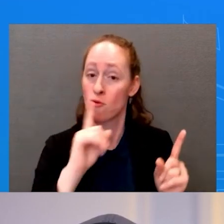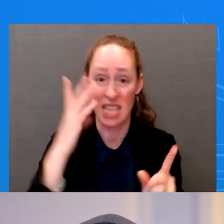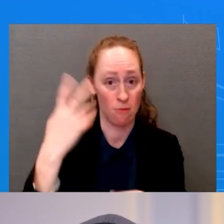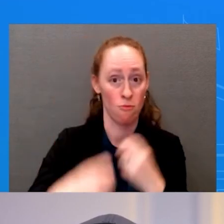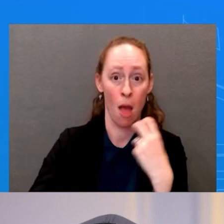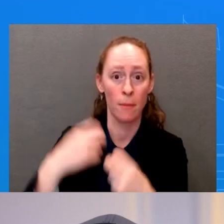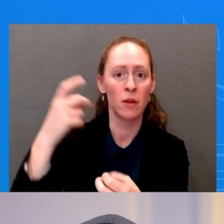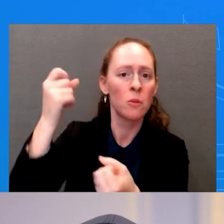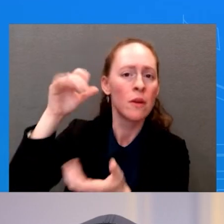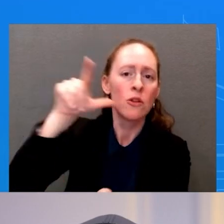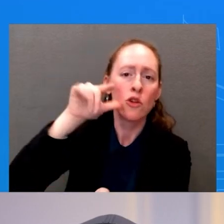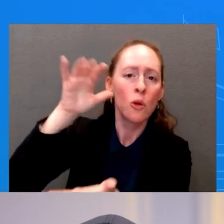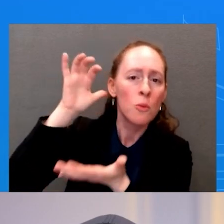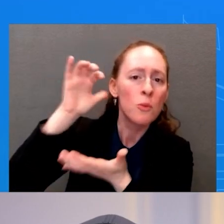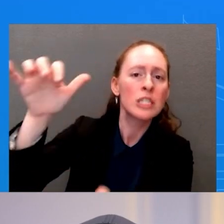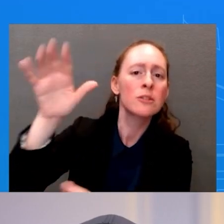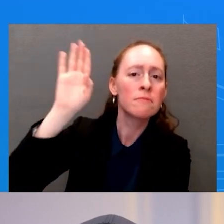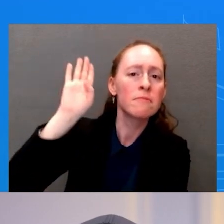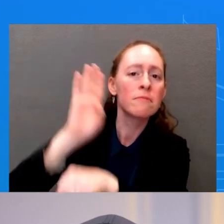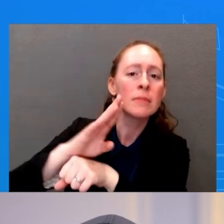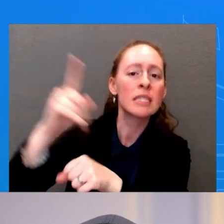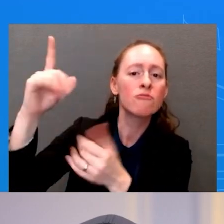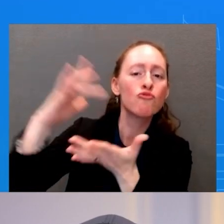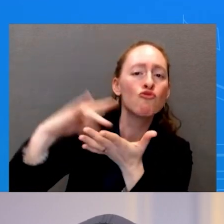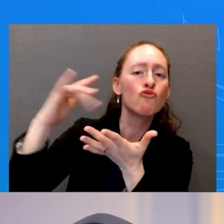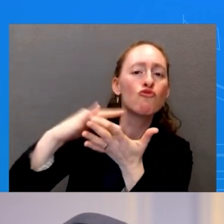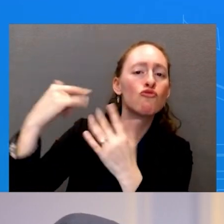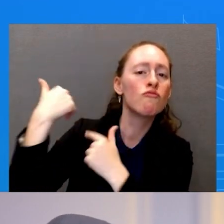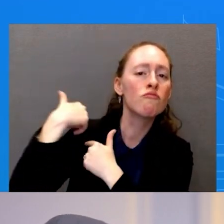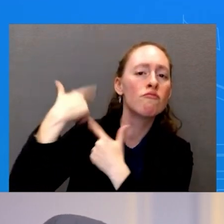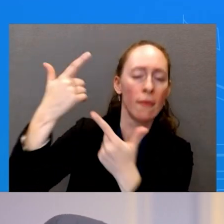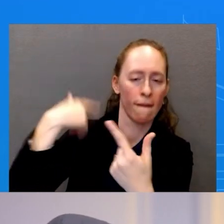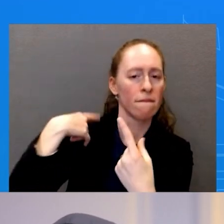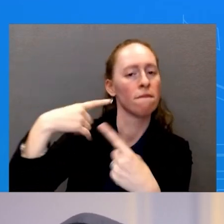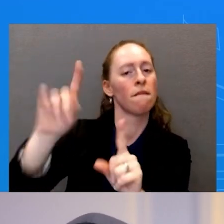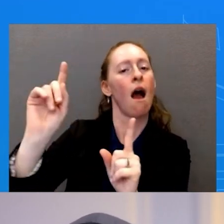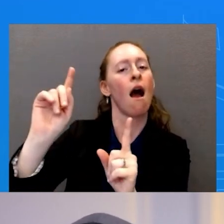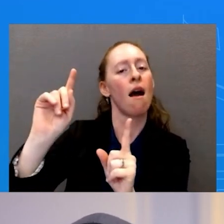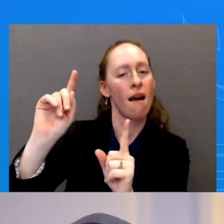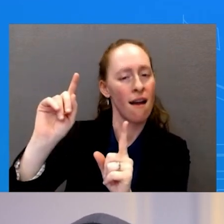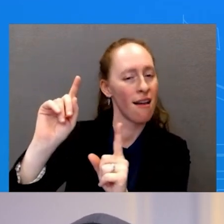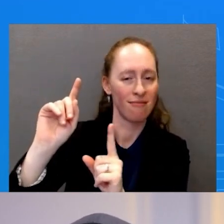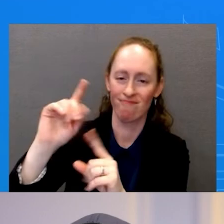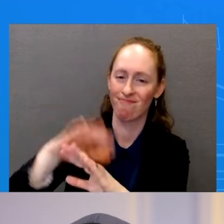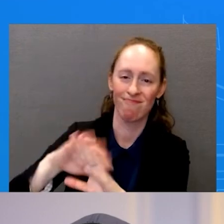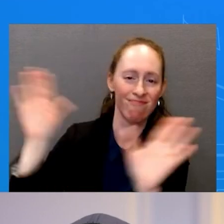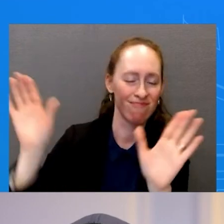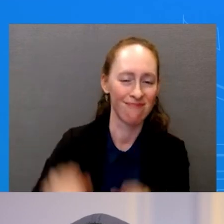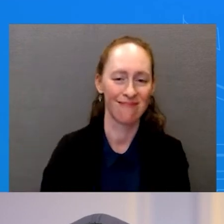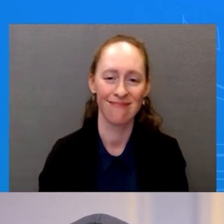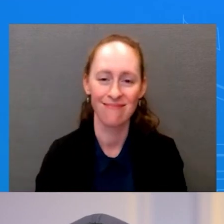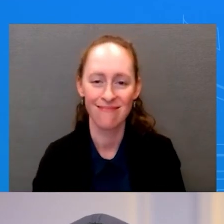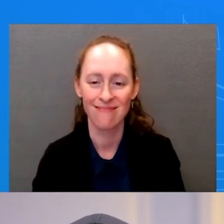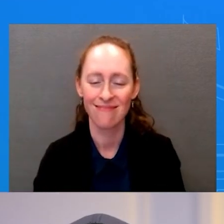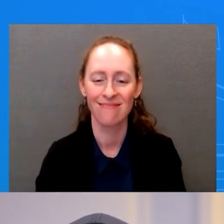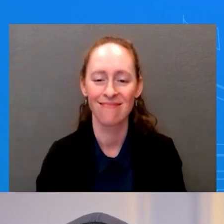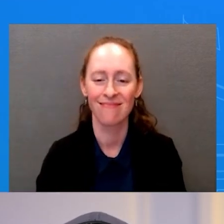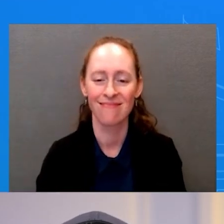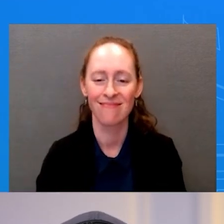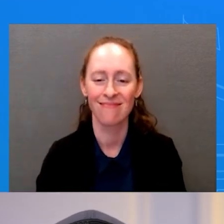costs for senior citizens. When you think about all of these steps that he has taken to make sure that that is happening,